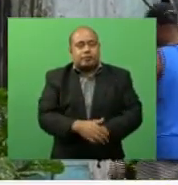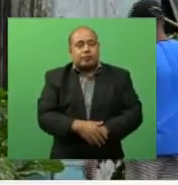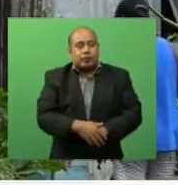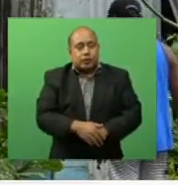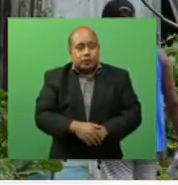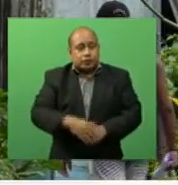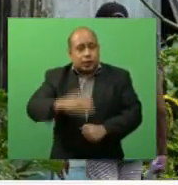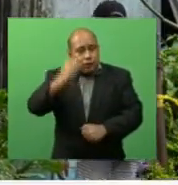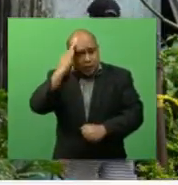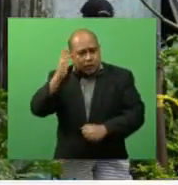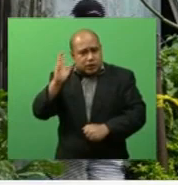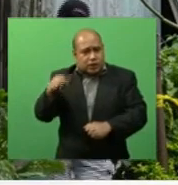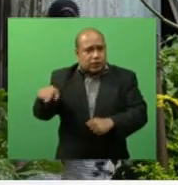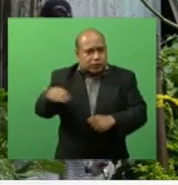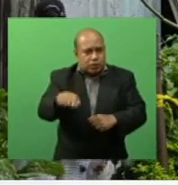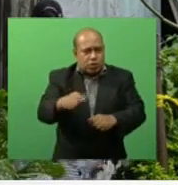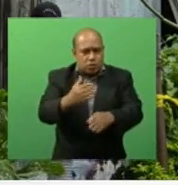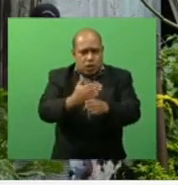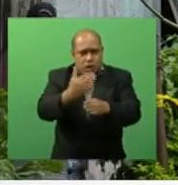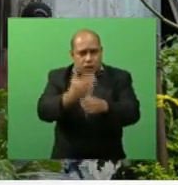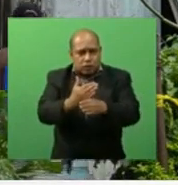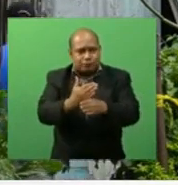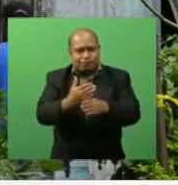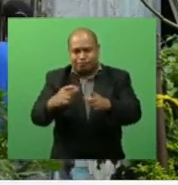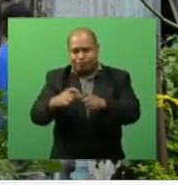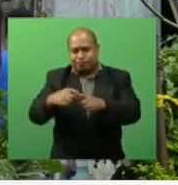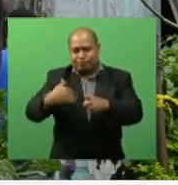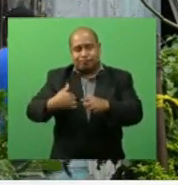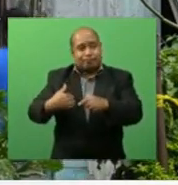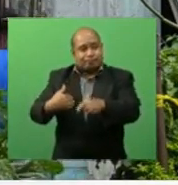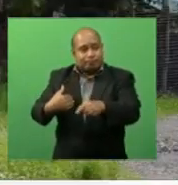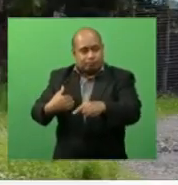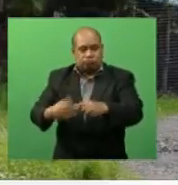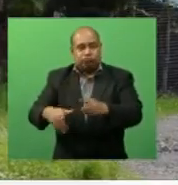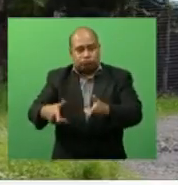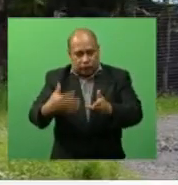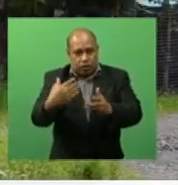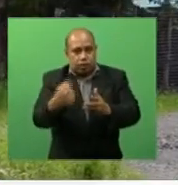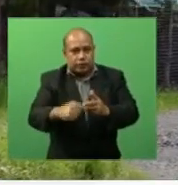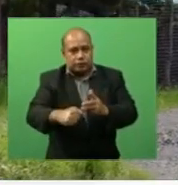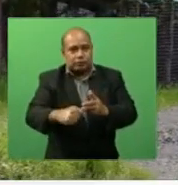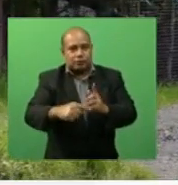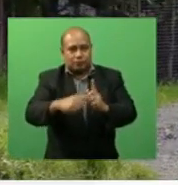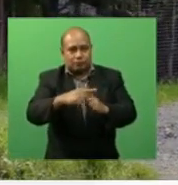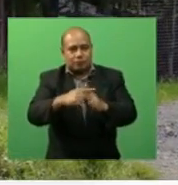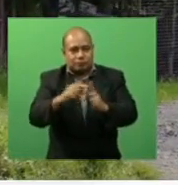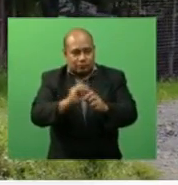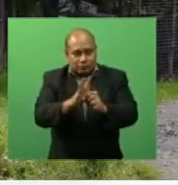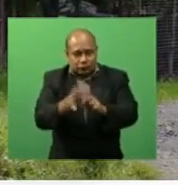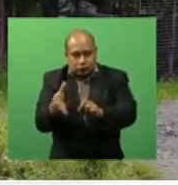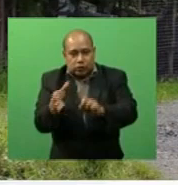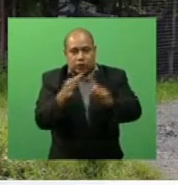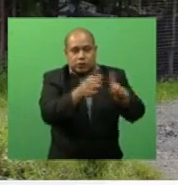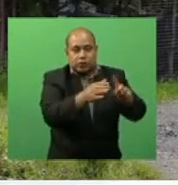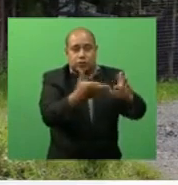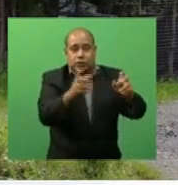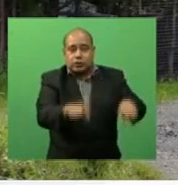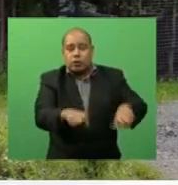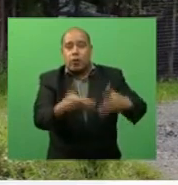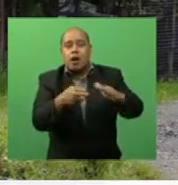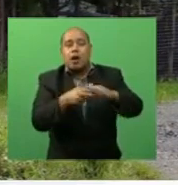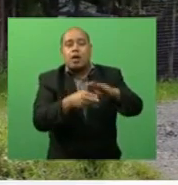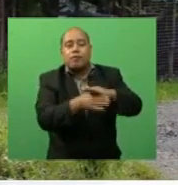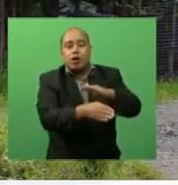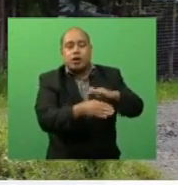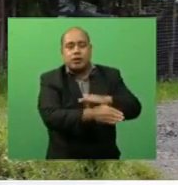who live in this settlement are still COVID-19 positive and are in isolation at the Navua hospital. Living in the confined